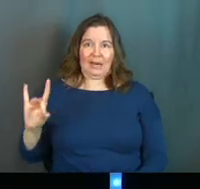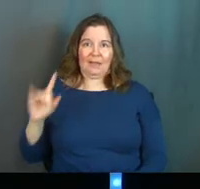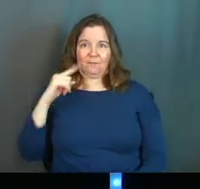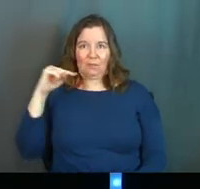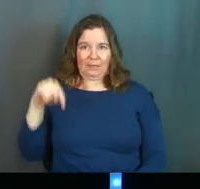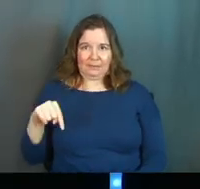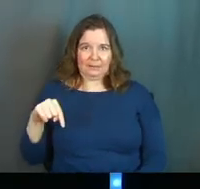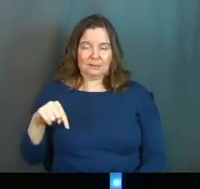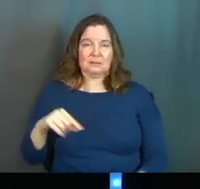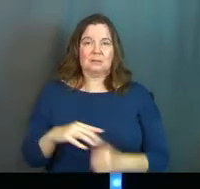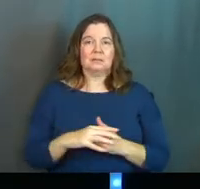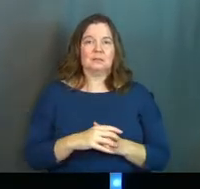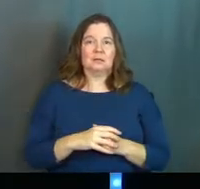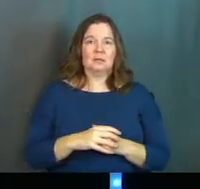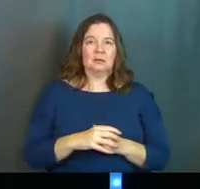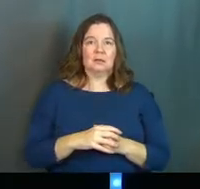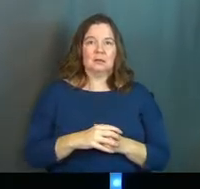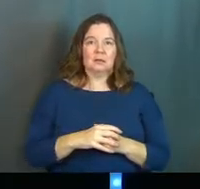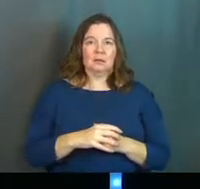this.